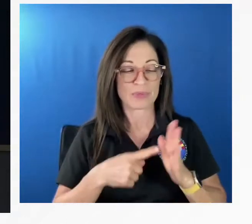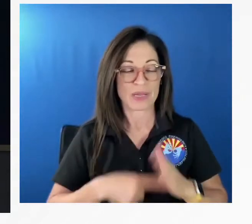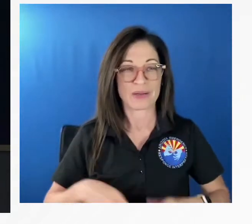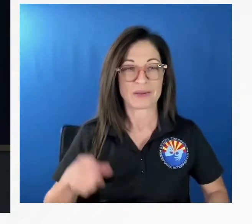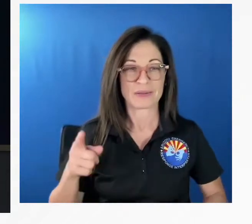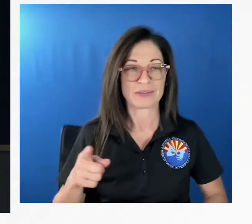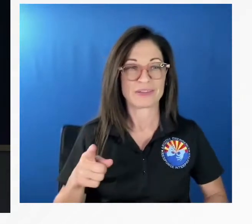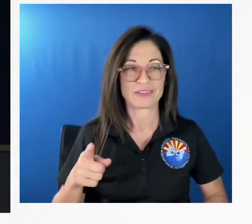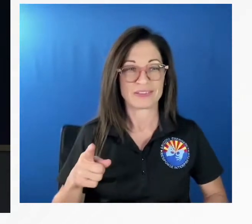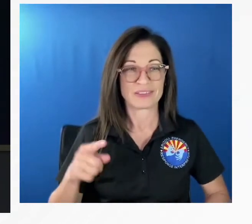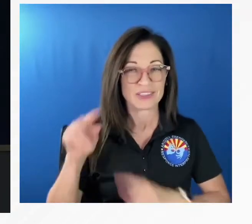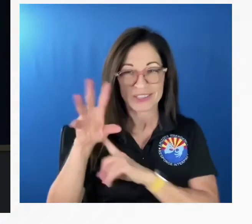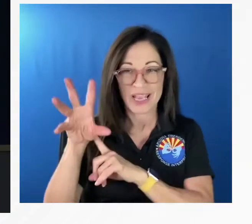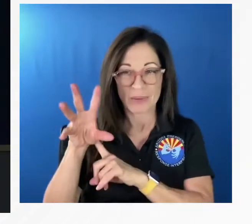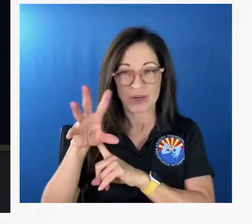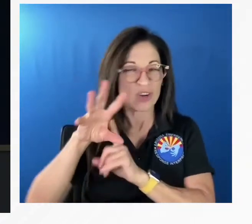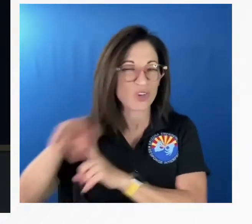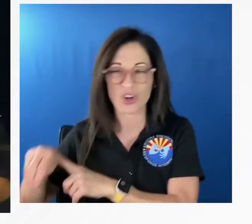off.